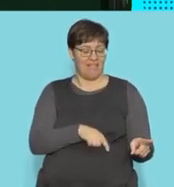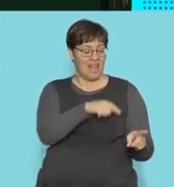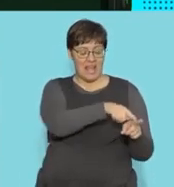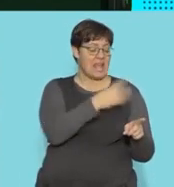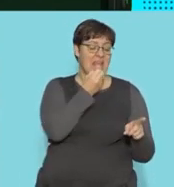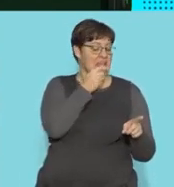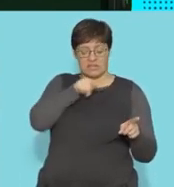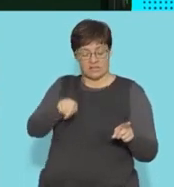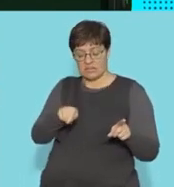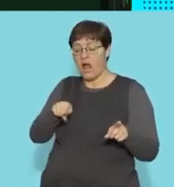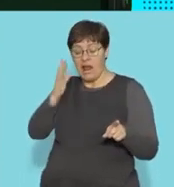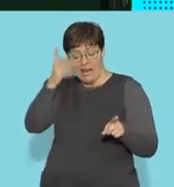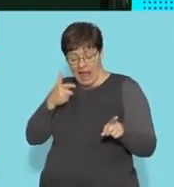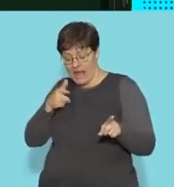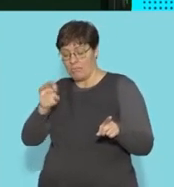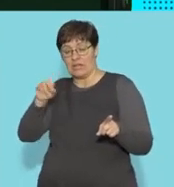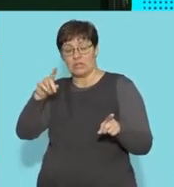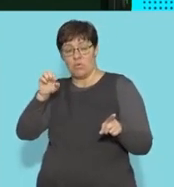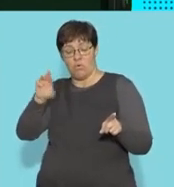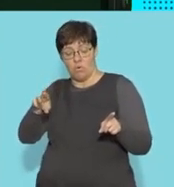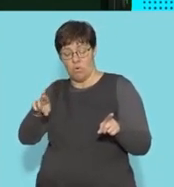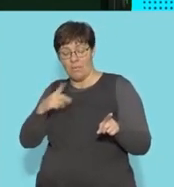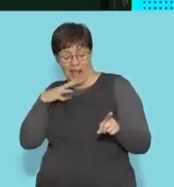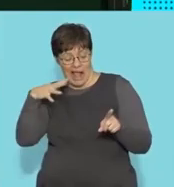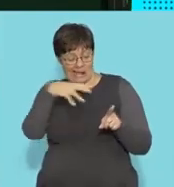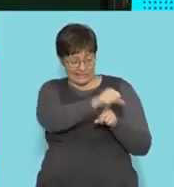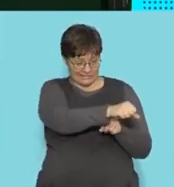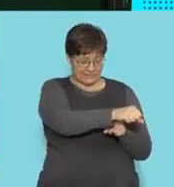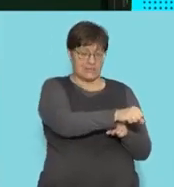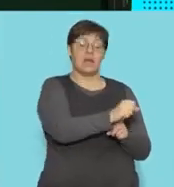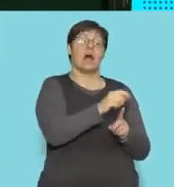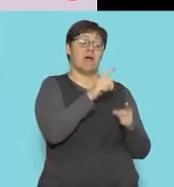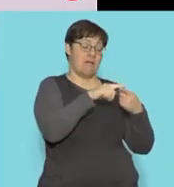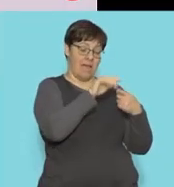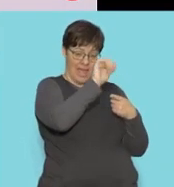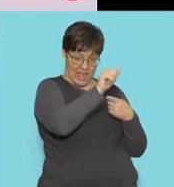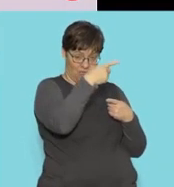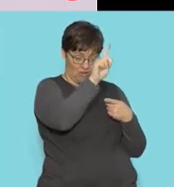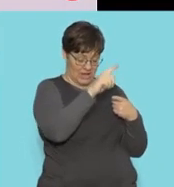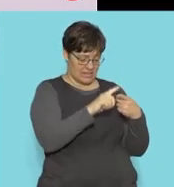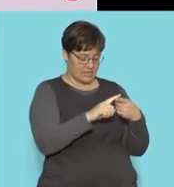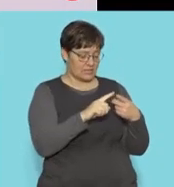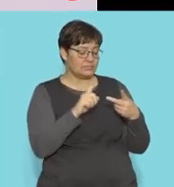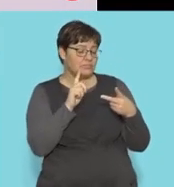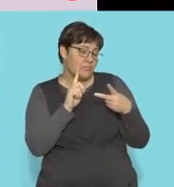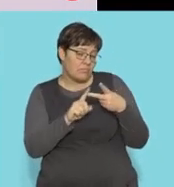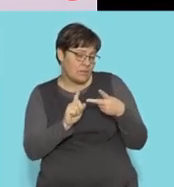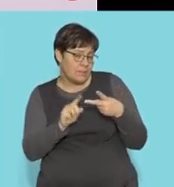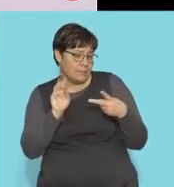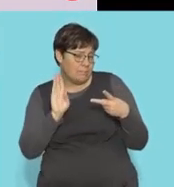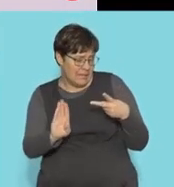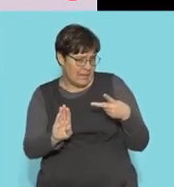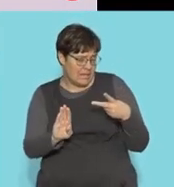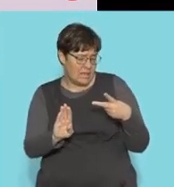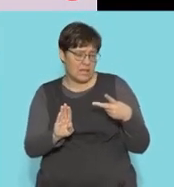predator. The lion is the predator. So we know then that option A is correct. Now, option